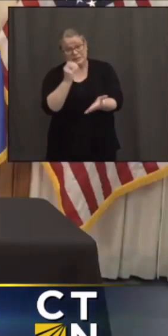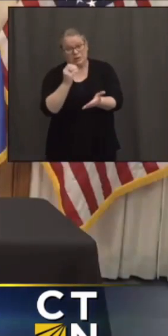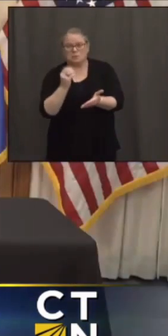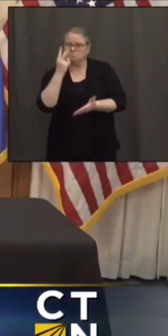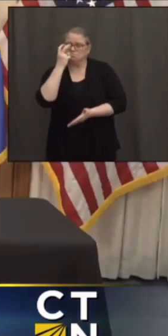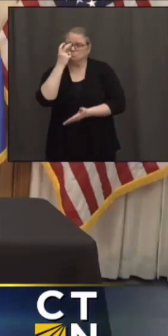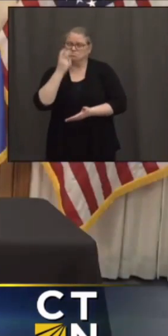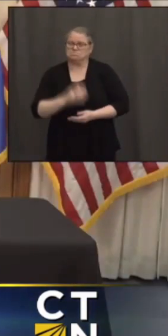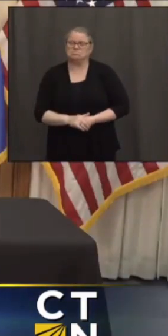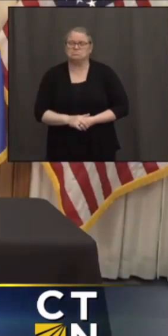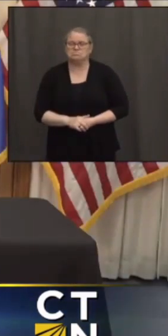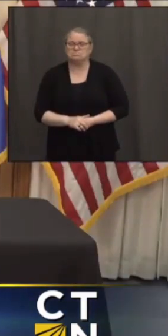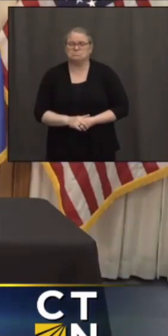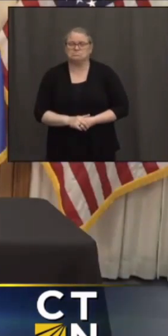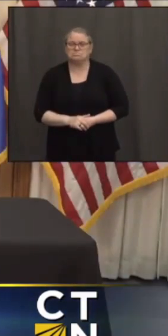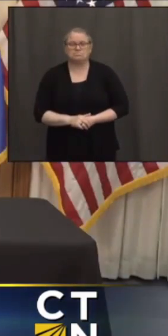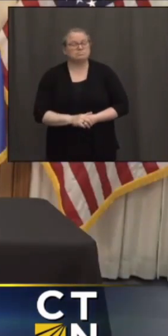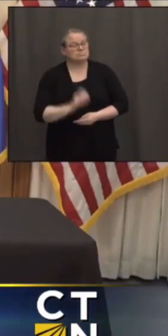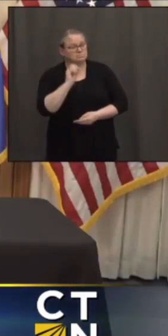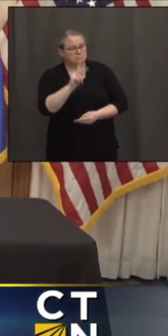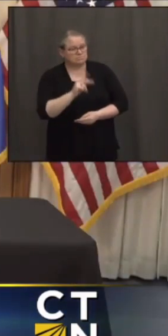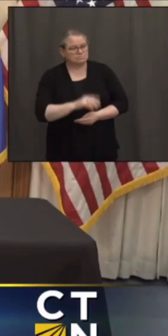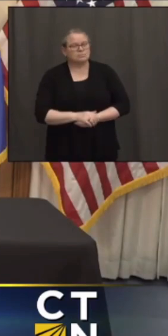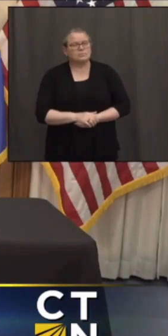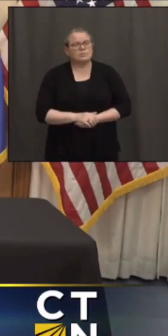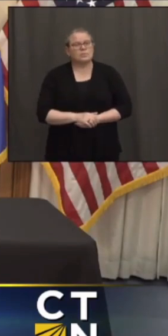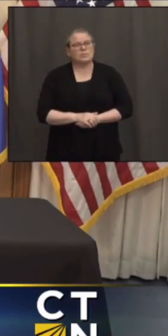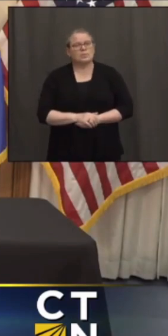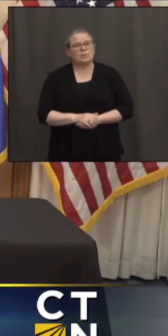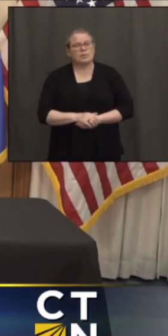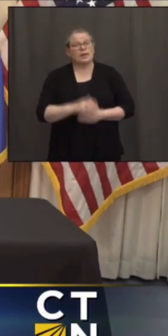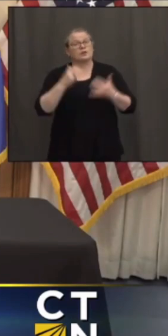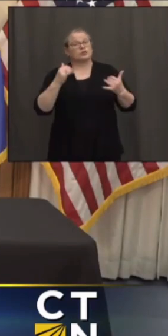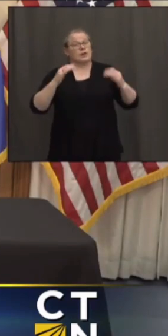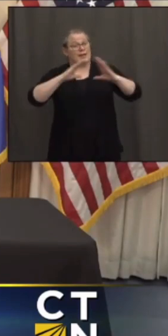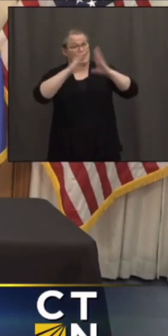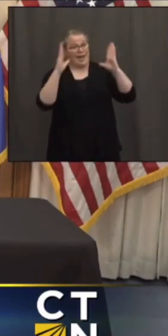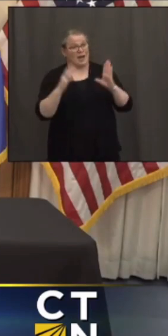And speaking of vaccinations, there's the House is meeting today